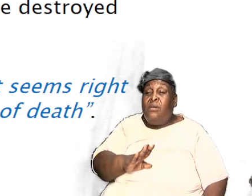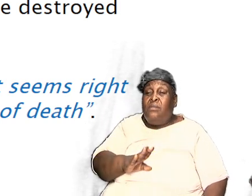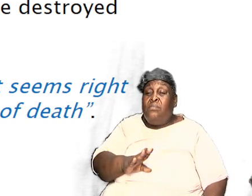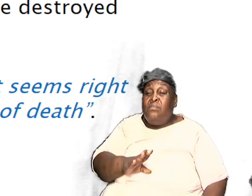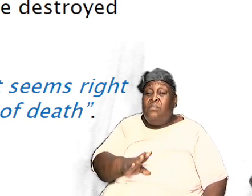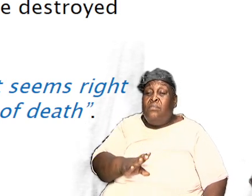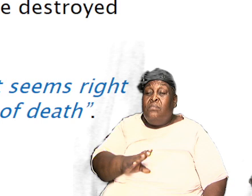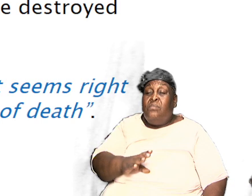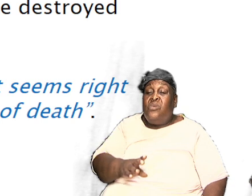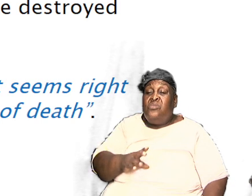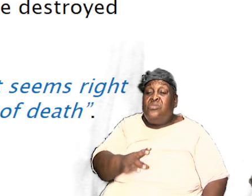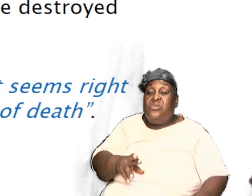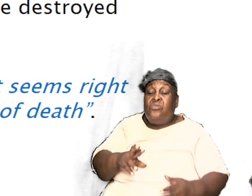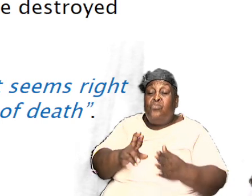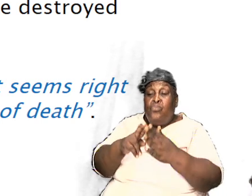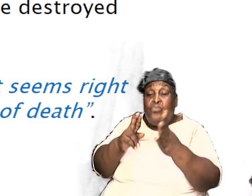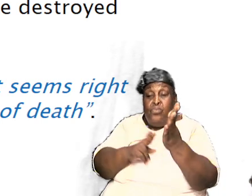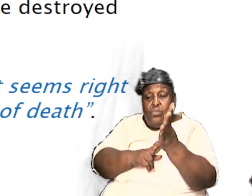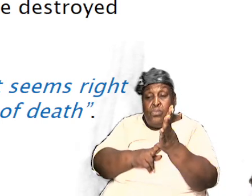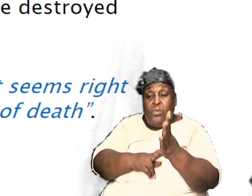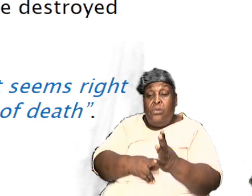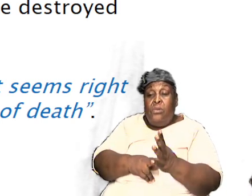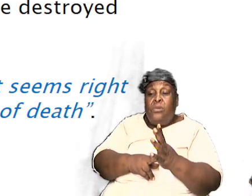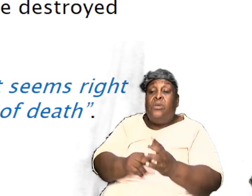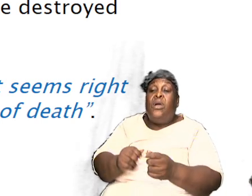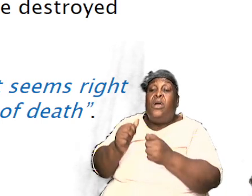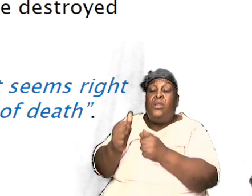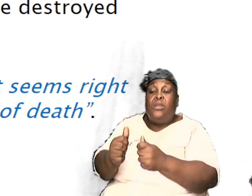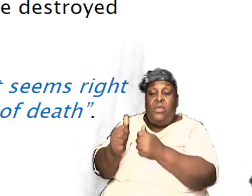law of God supposed to be running the show.